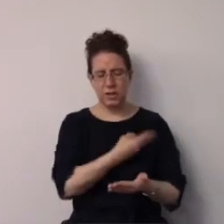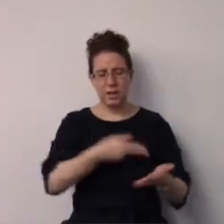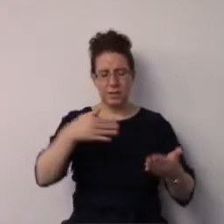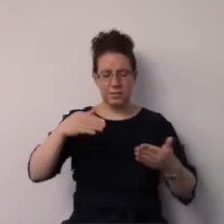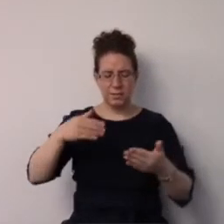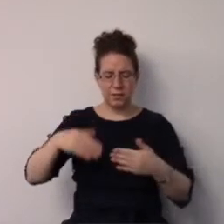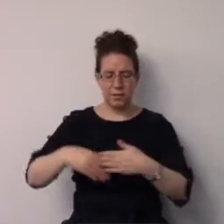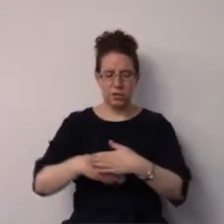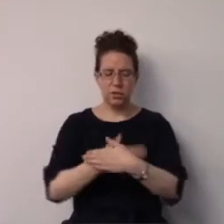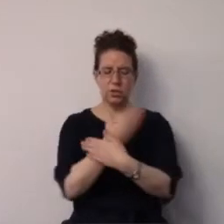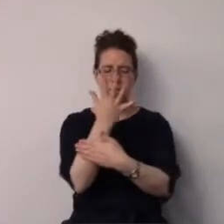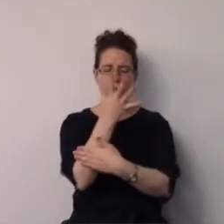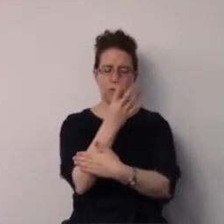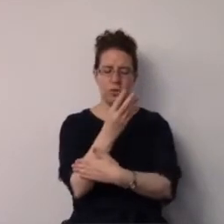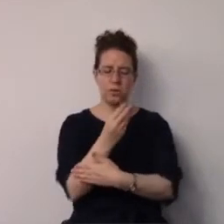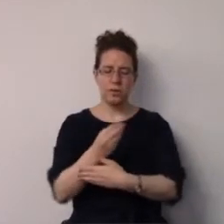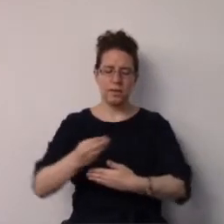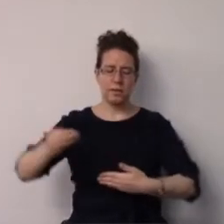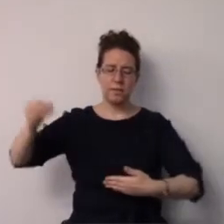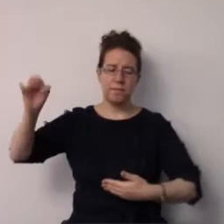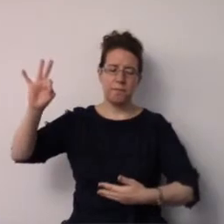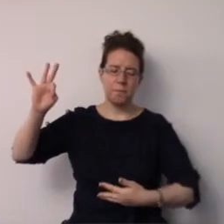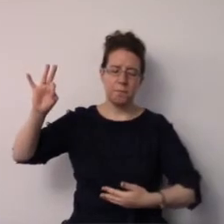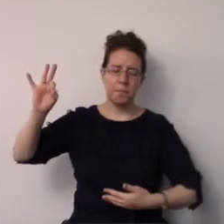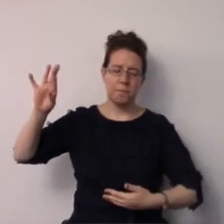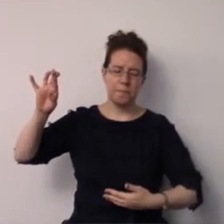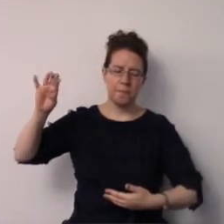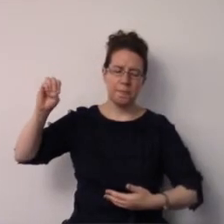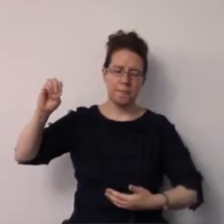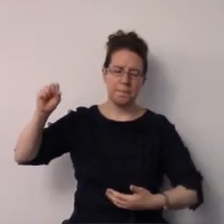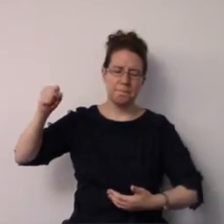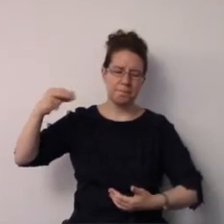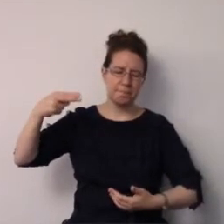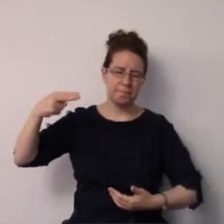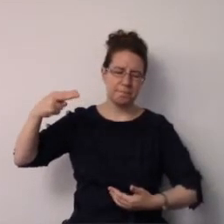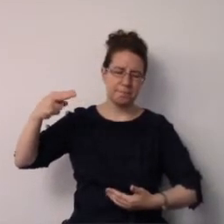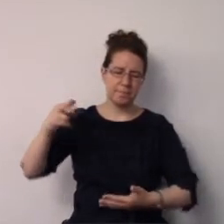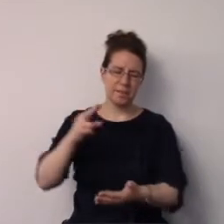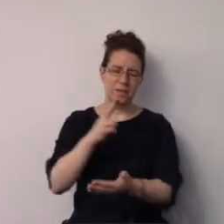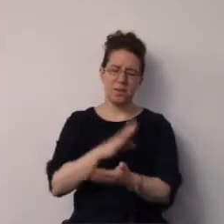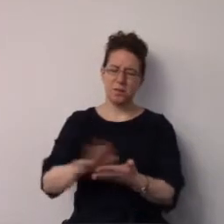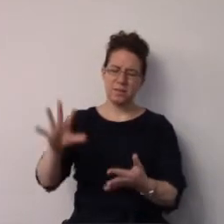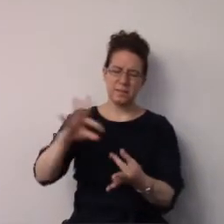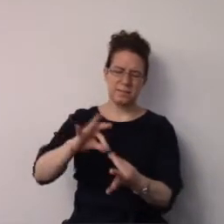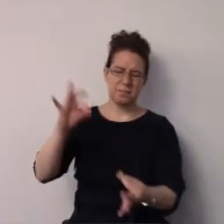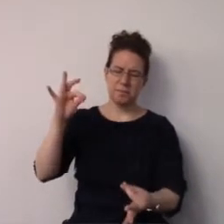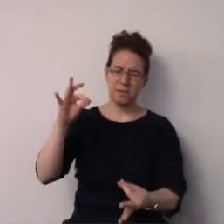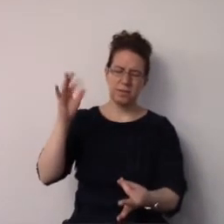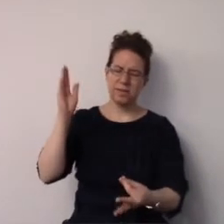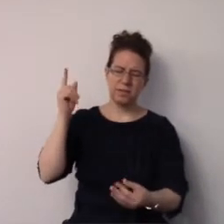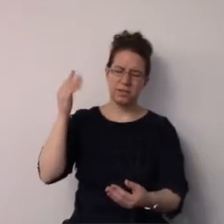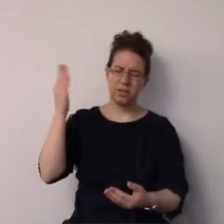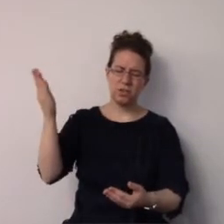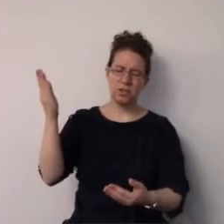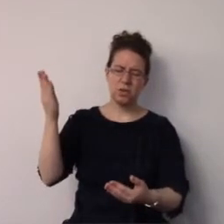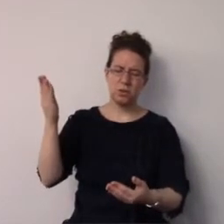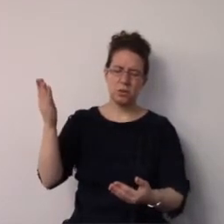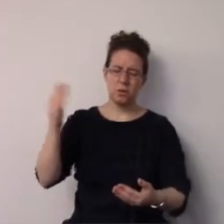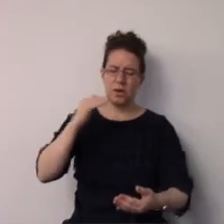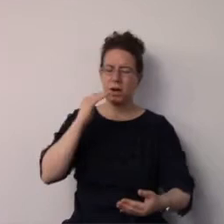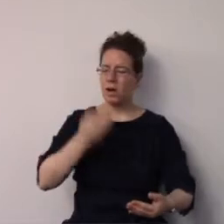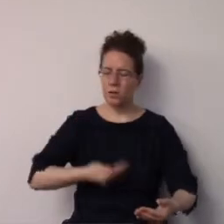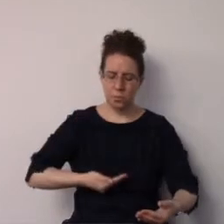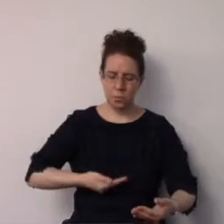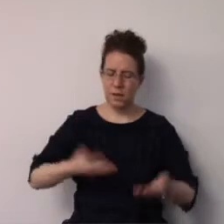I need you today. My world, Lord, my generation needs you. They need your